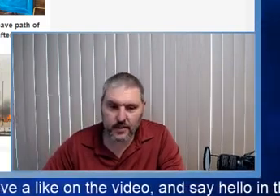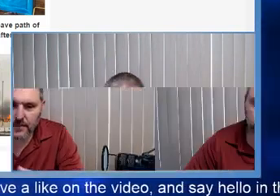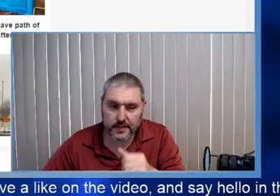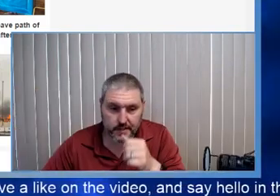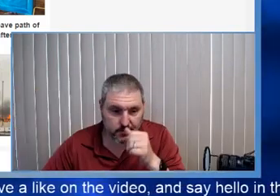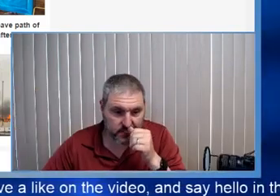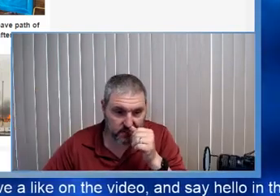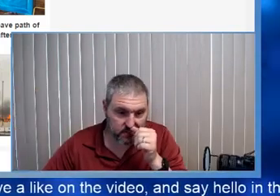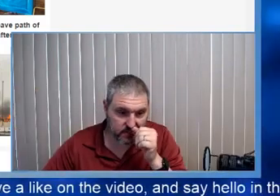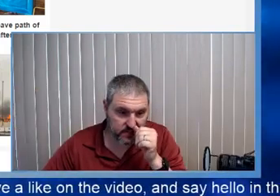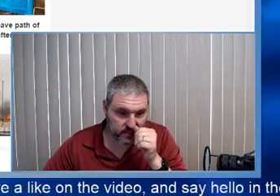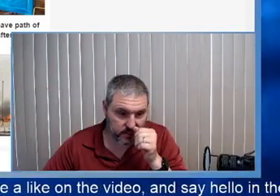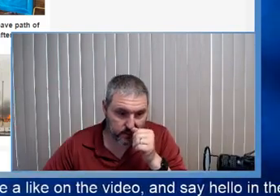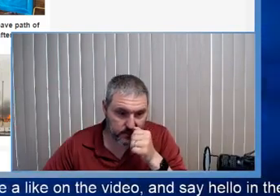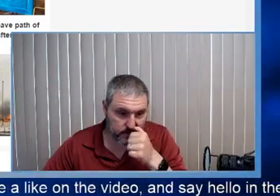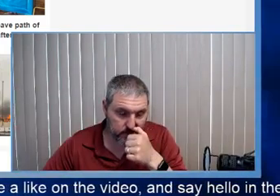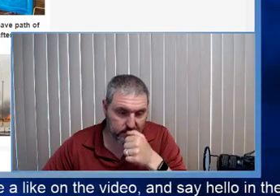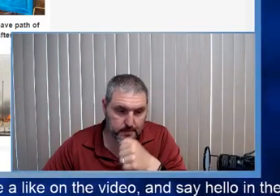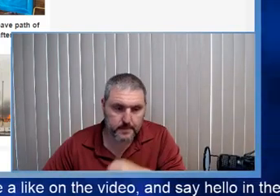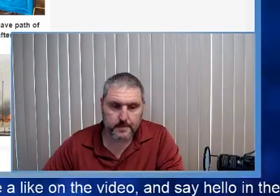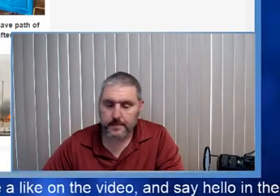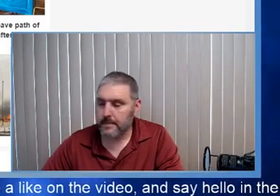They need to know that they're sinners.